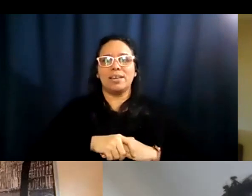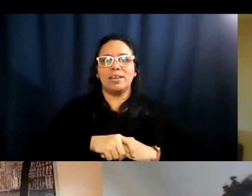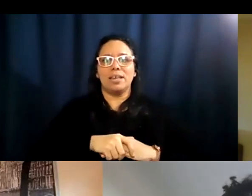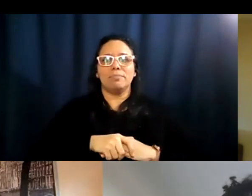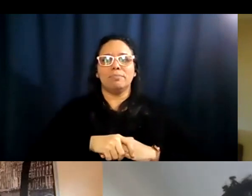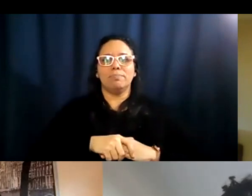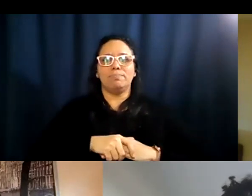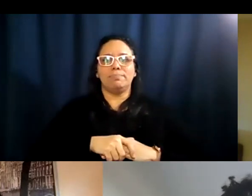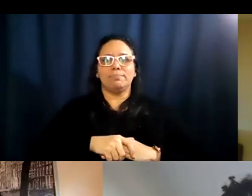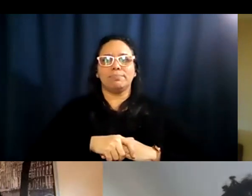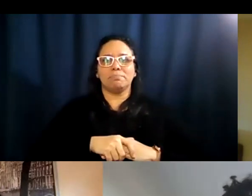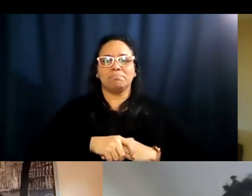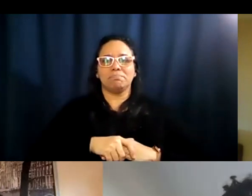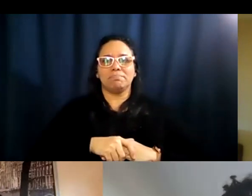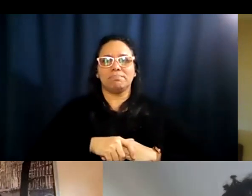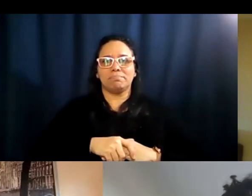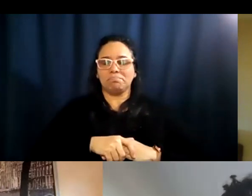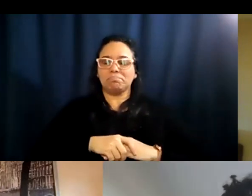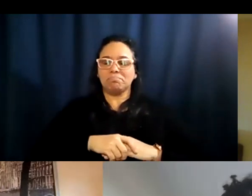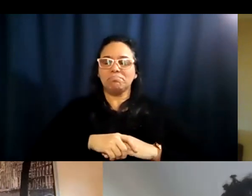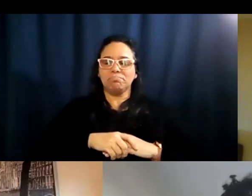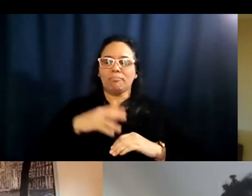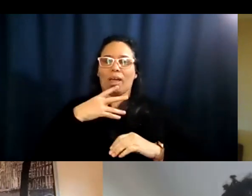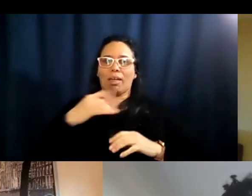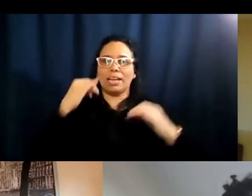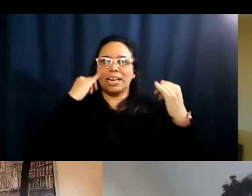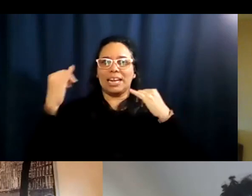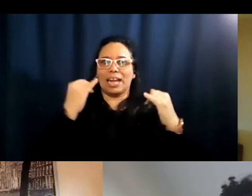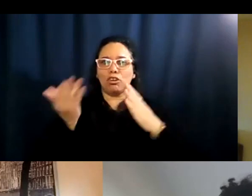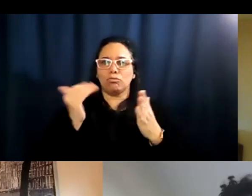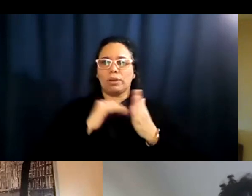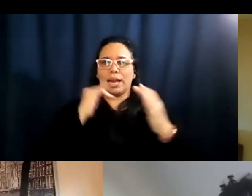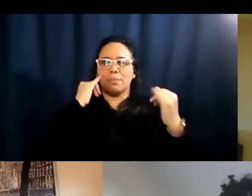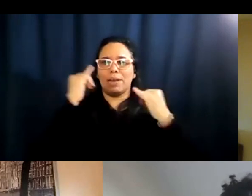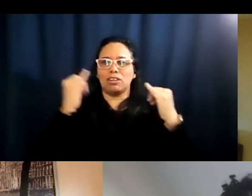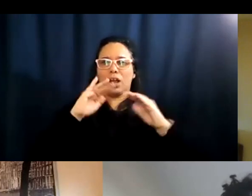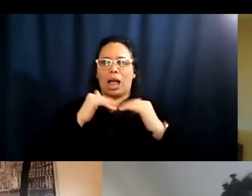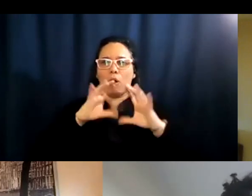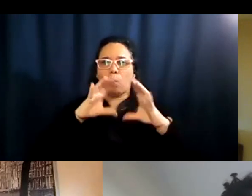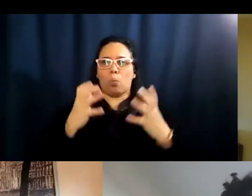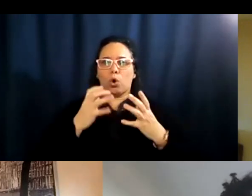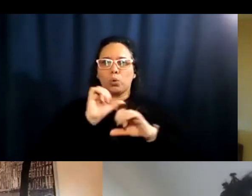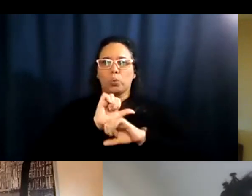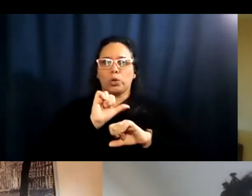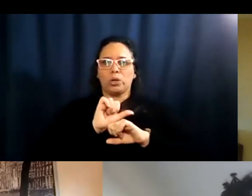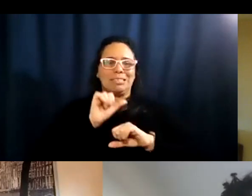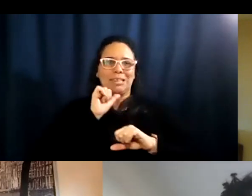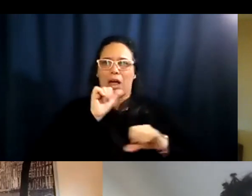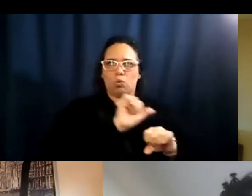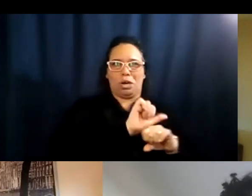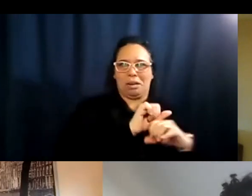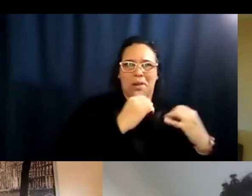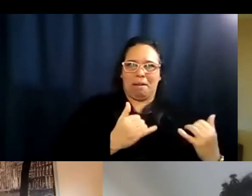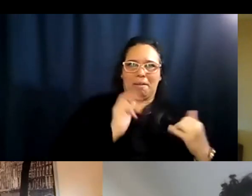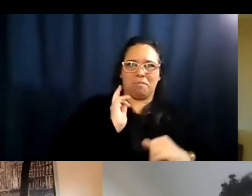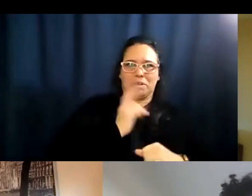I'm all for the idea of radically reimagining how our world works, right? Like it obviously doesn't work for us now. And I don't think there